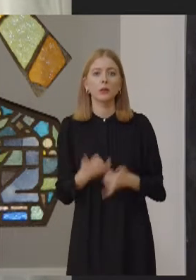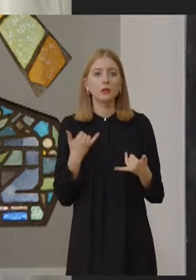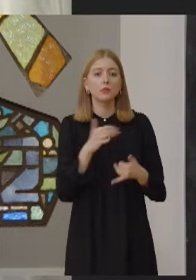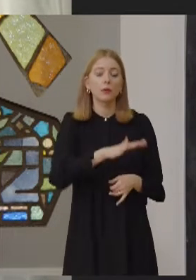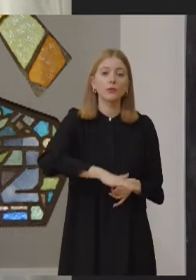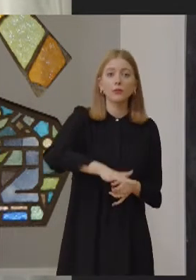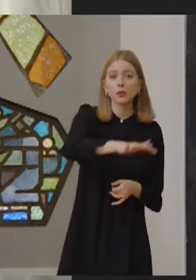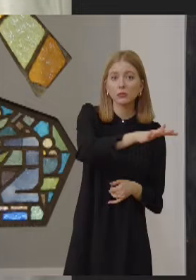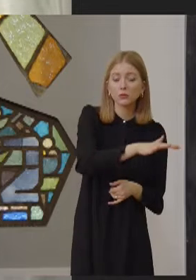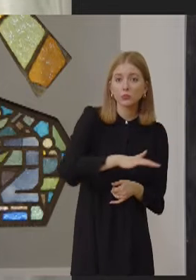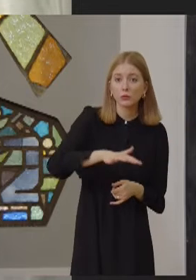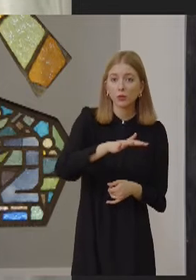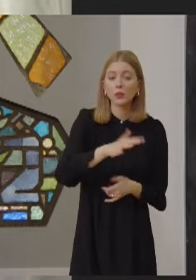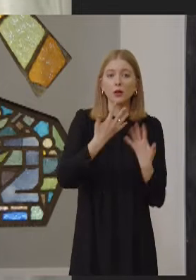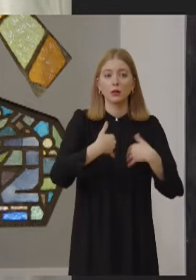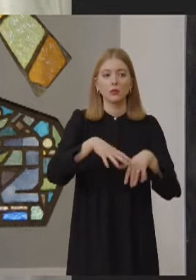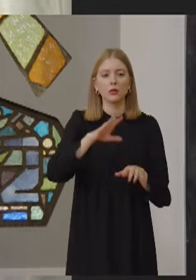way,